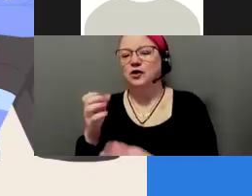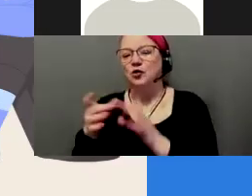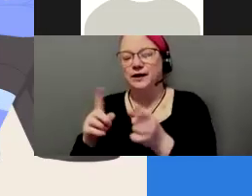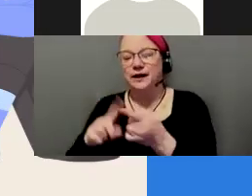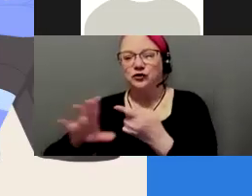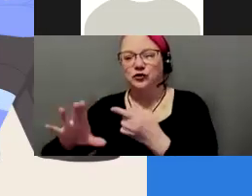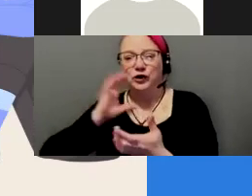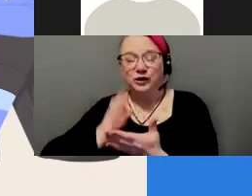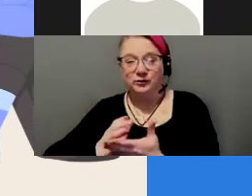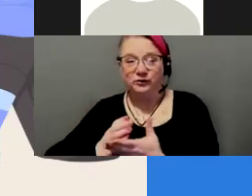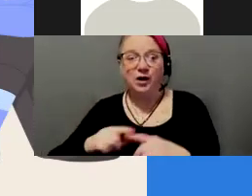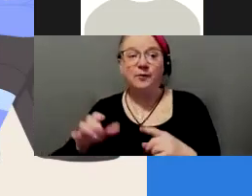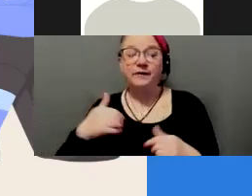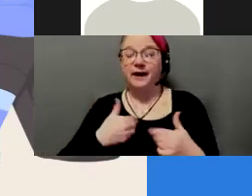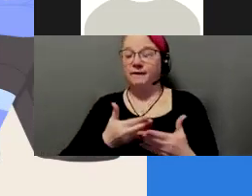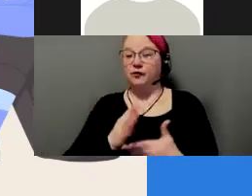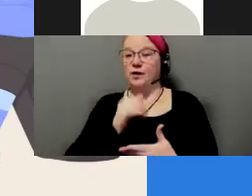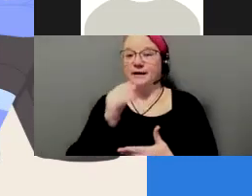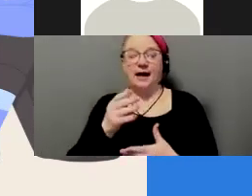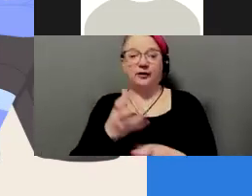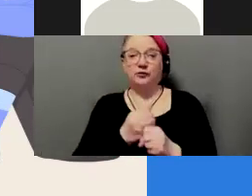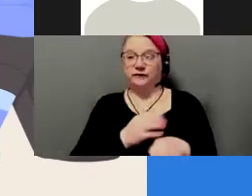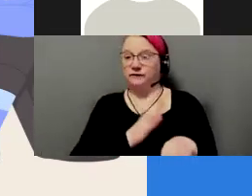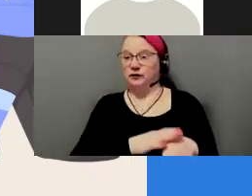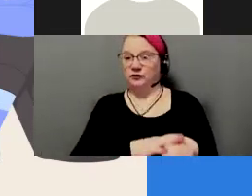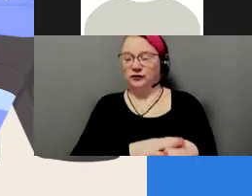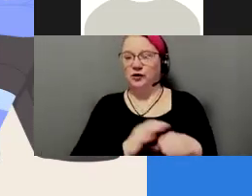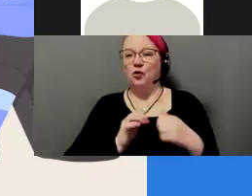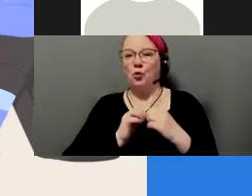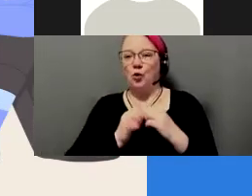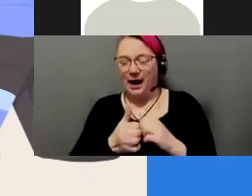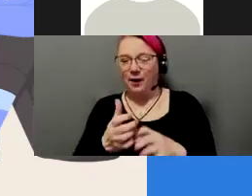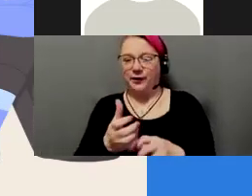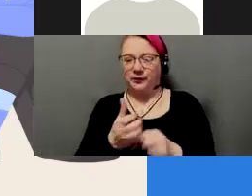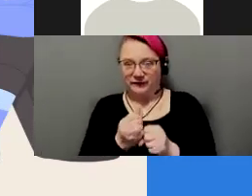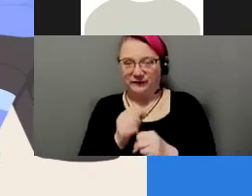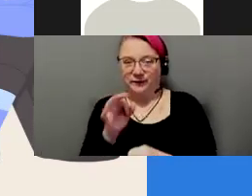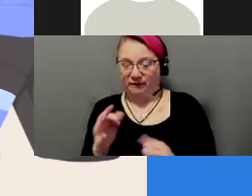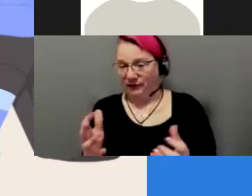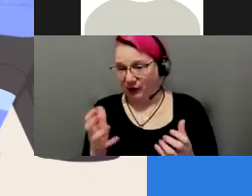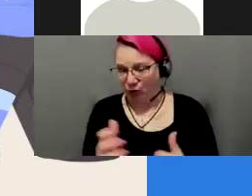right to choose not to receive those notifications and to choose how they receive them if they want to.